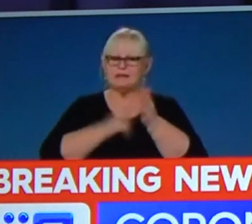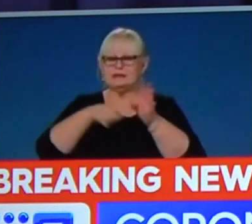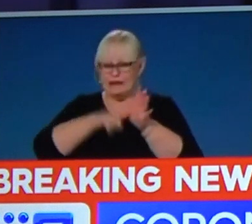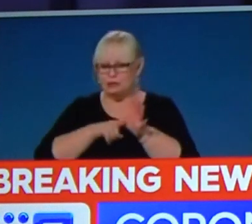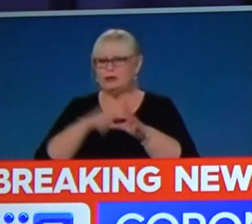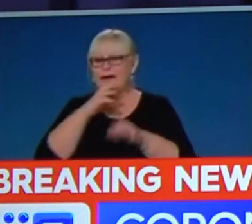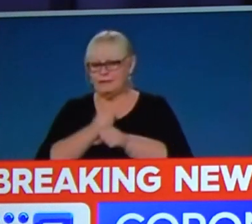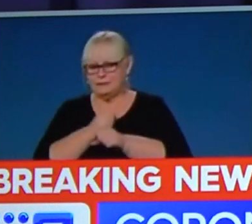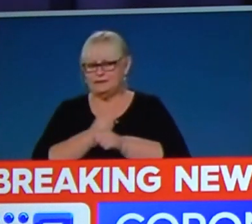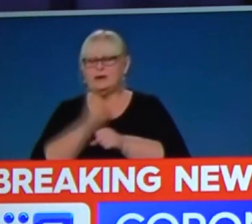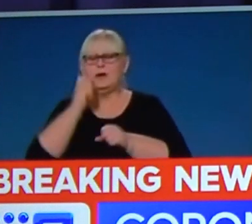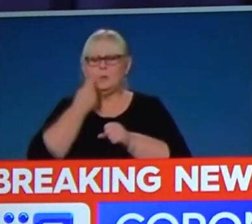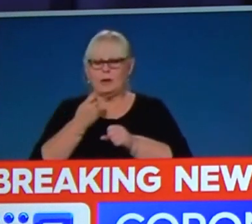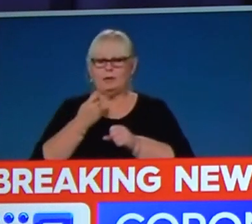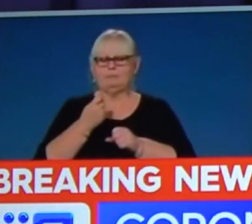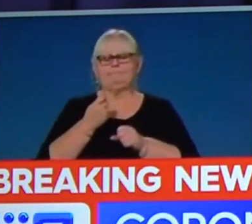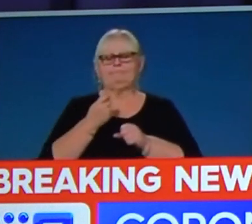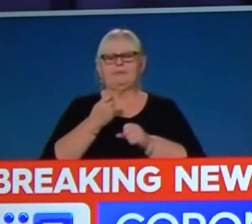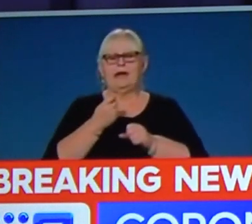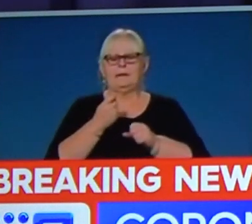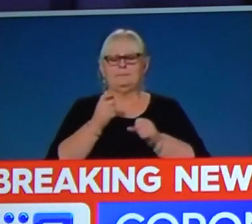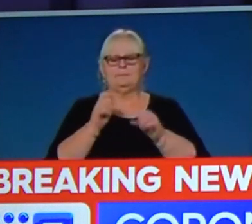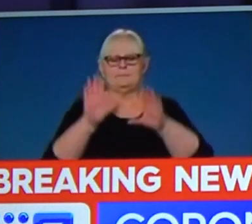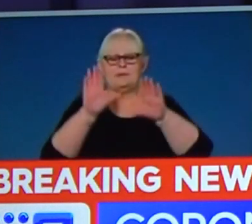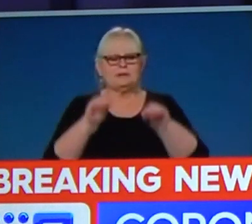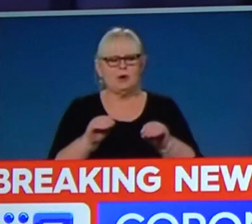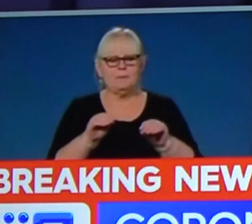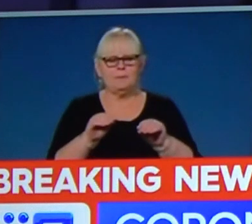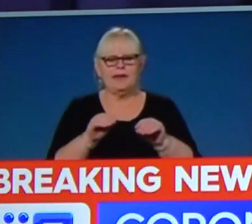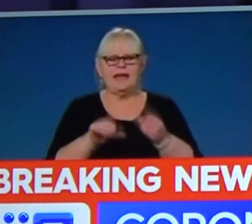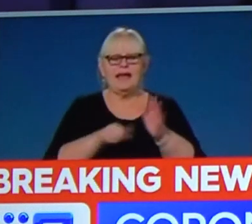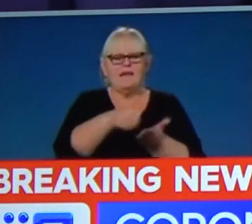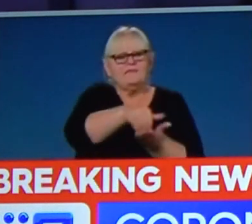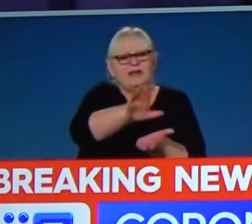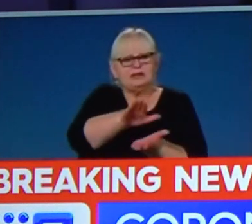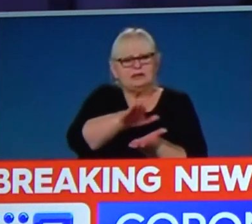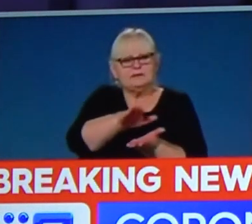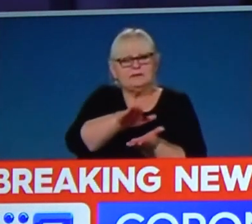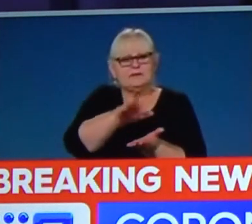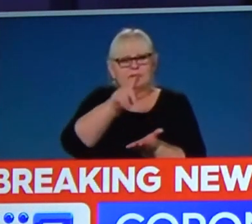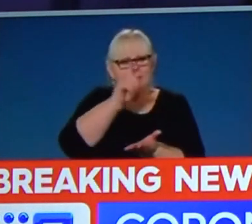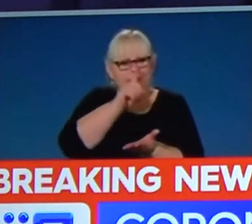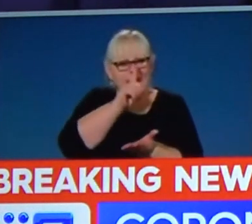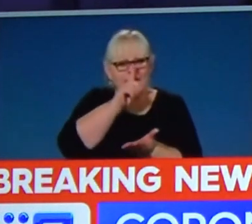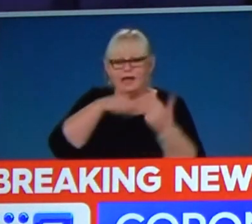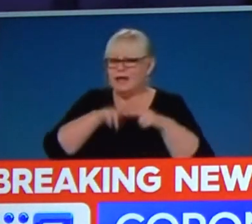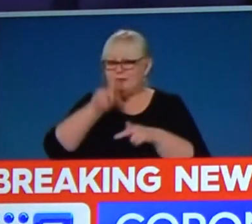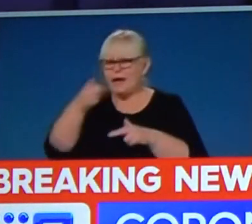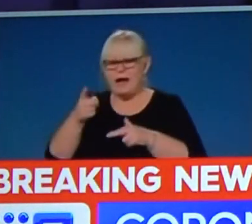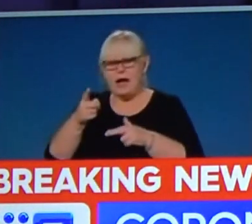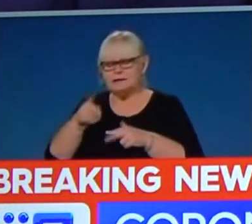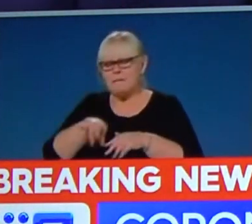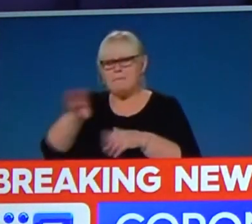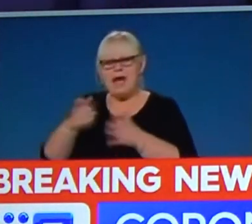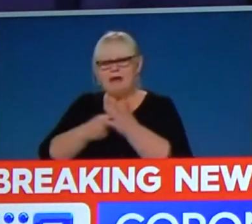will be moving to put a moratorium on evictions of persons as a result of financial